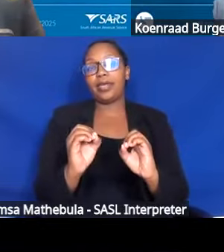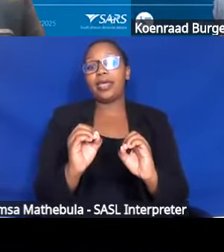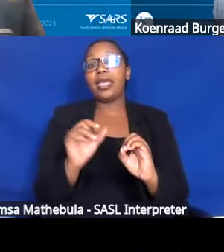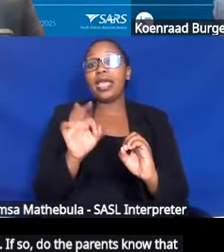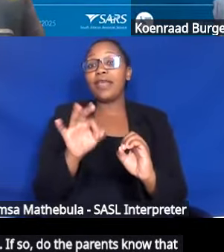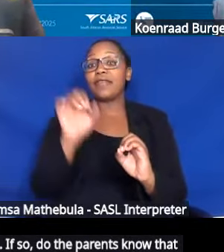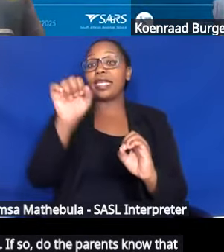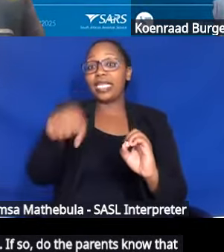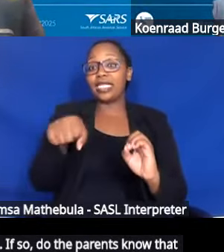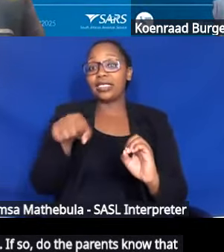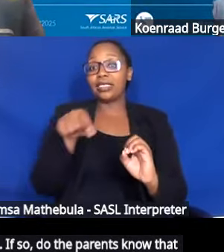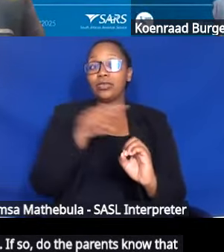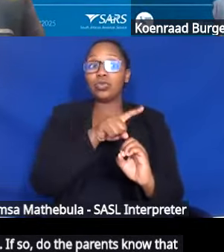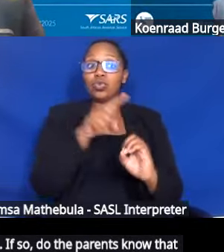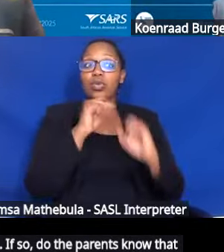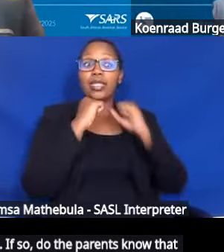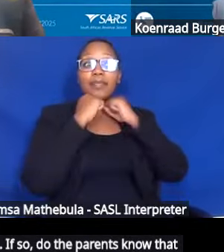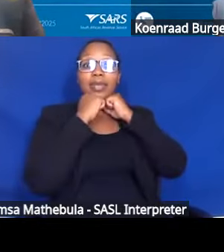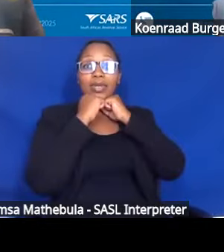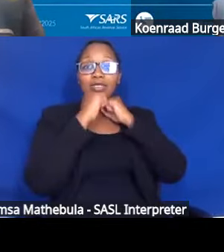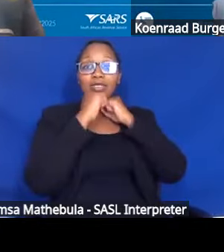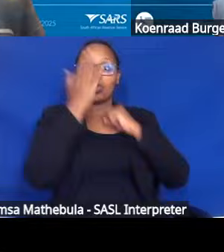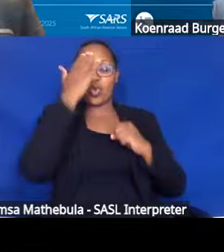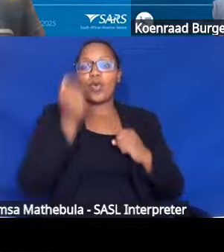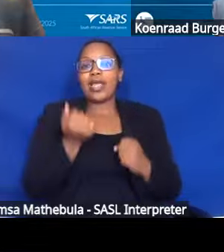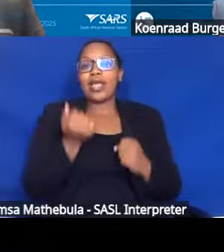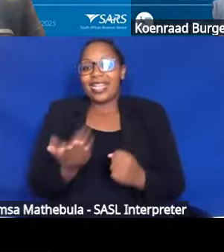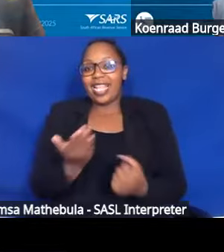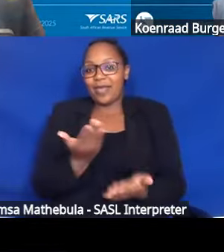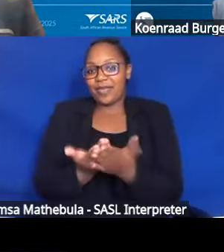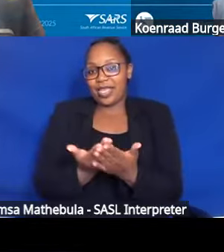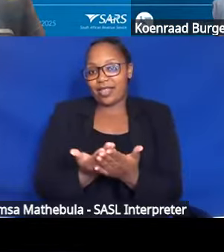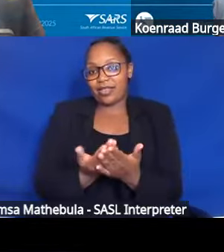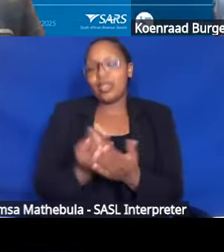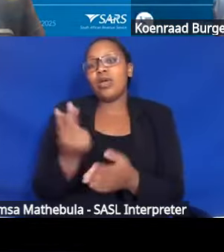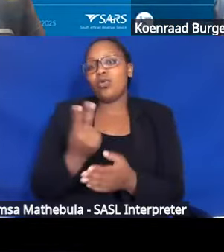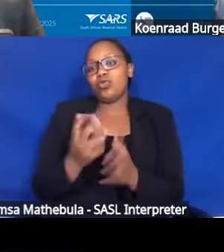claim? Also give some examples of an item.